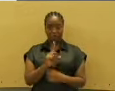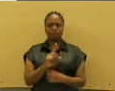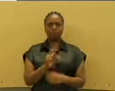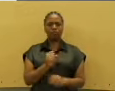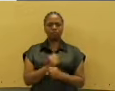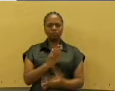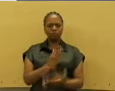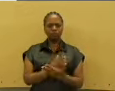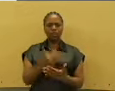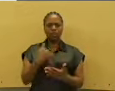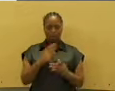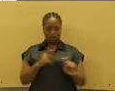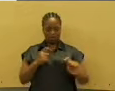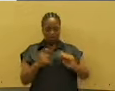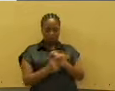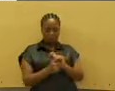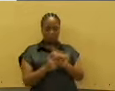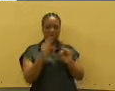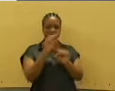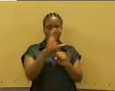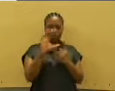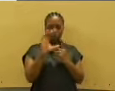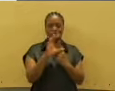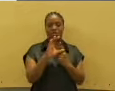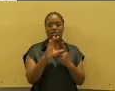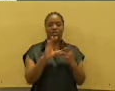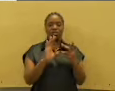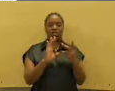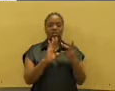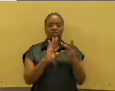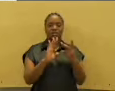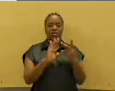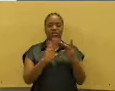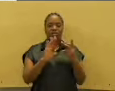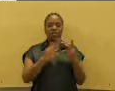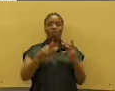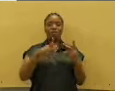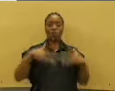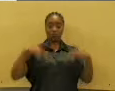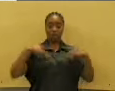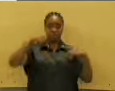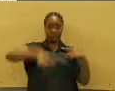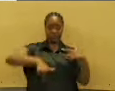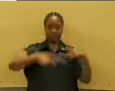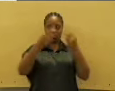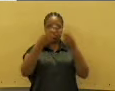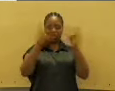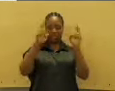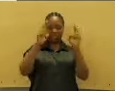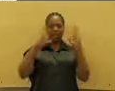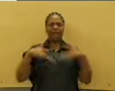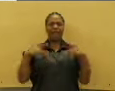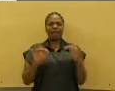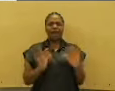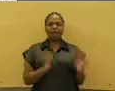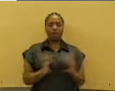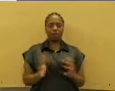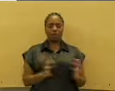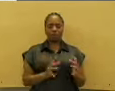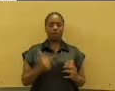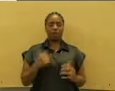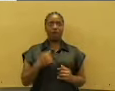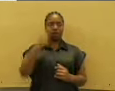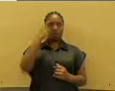and transformed institutional culture, curriculum, campus, and residence life. So this is basically taking all of these spaces